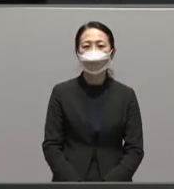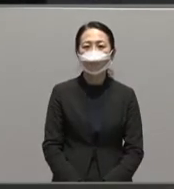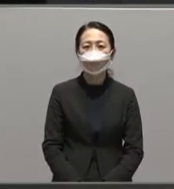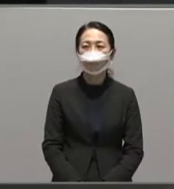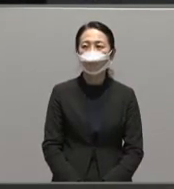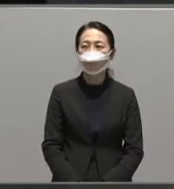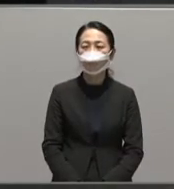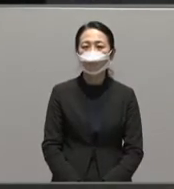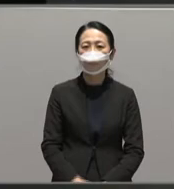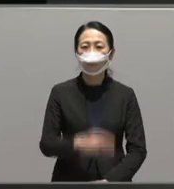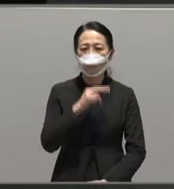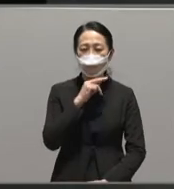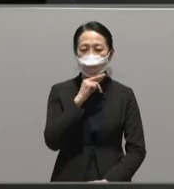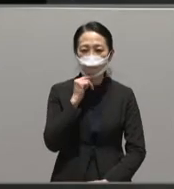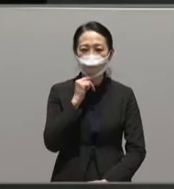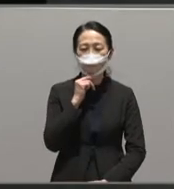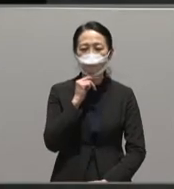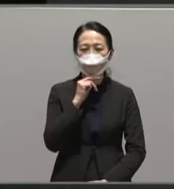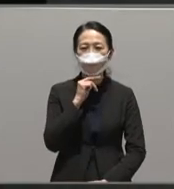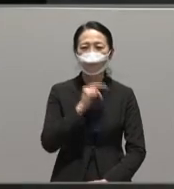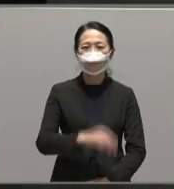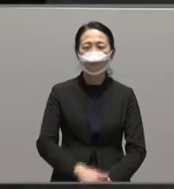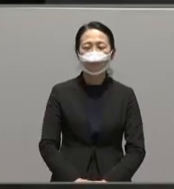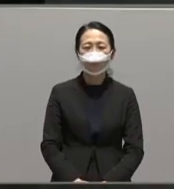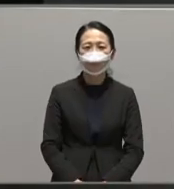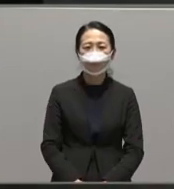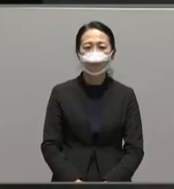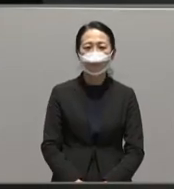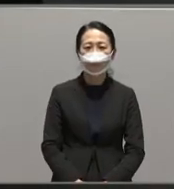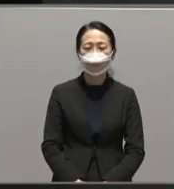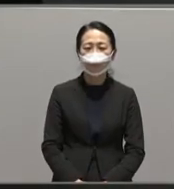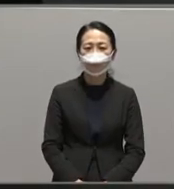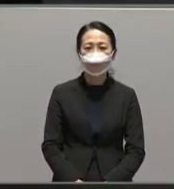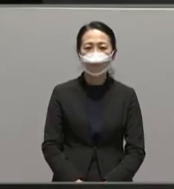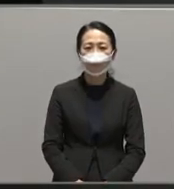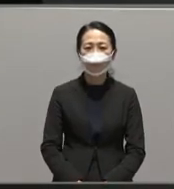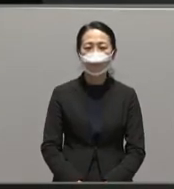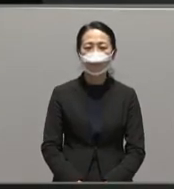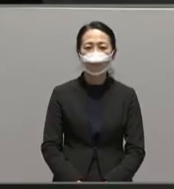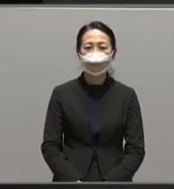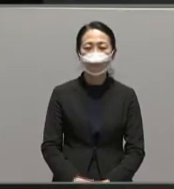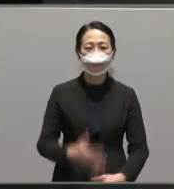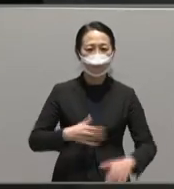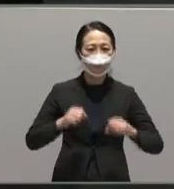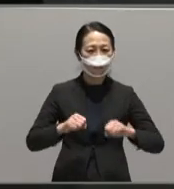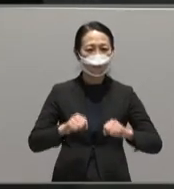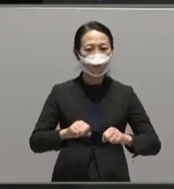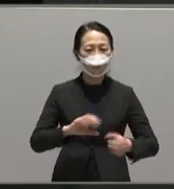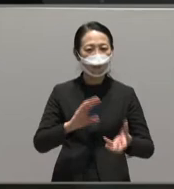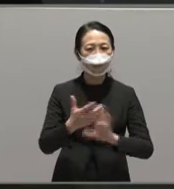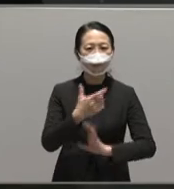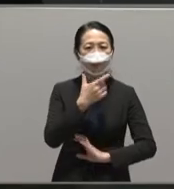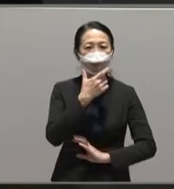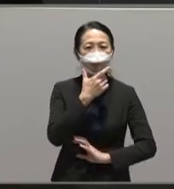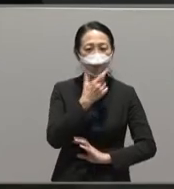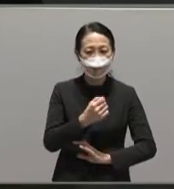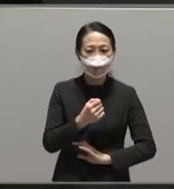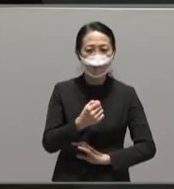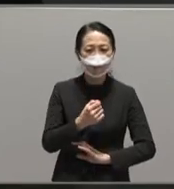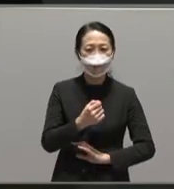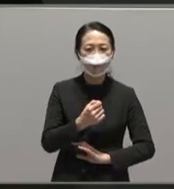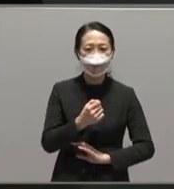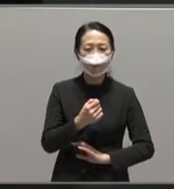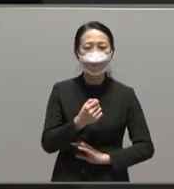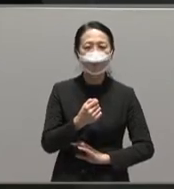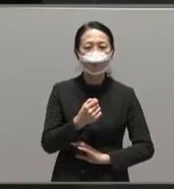I feel like the story is pretty timely. We're always searching for new ways to improve our well-being, slowing down a little with self-care, especially after the year we've had. Yeah,